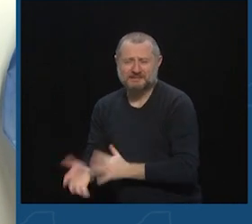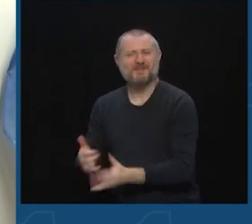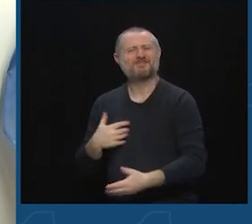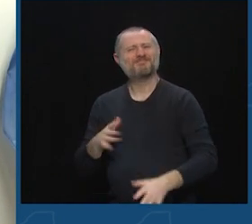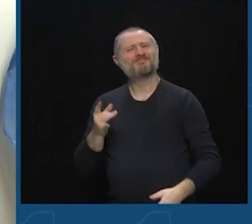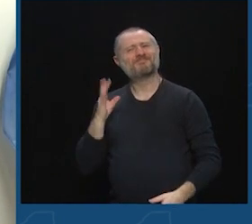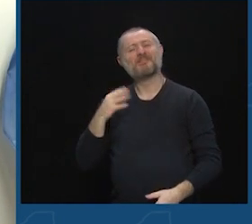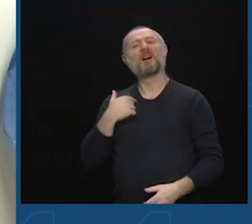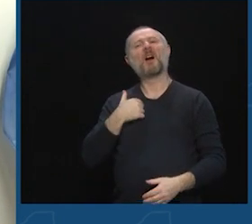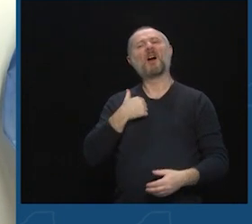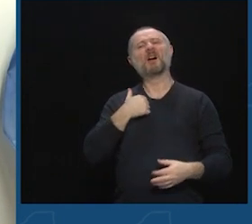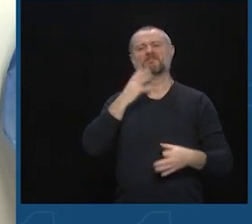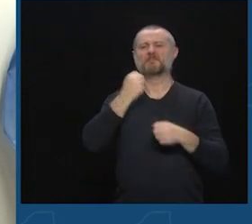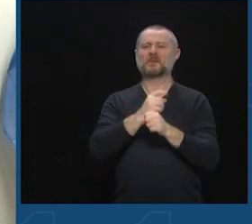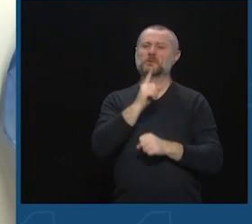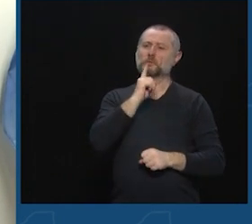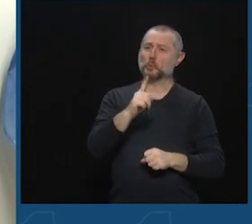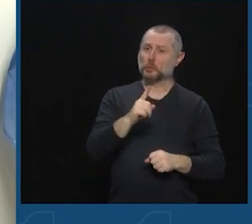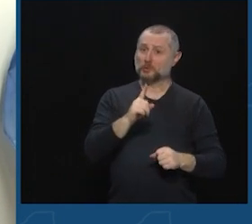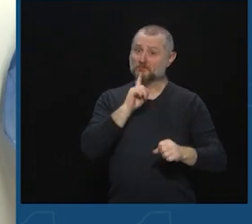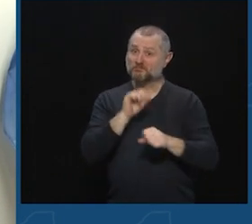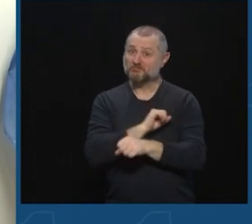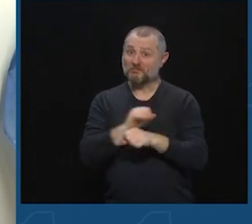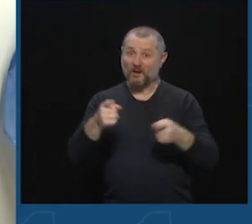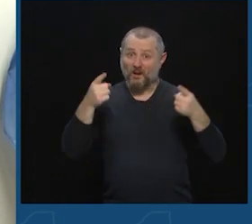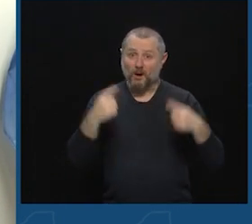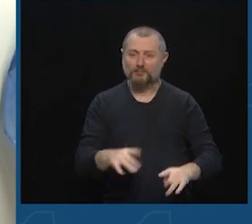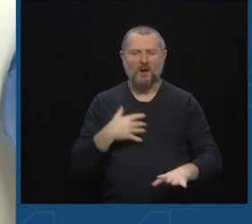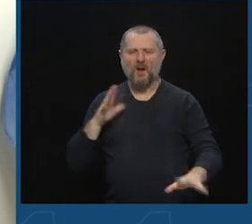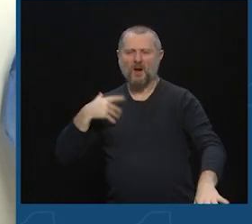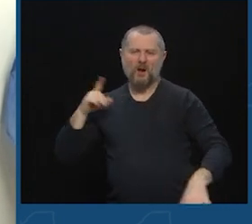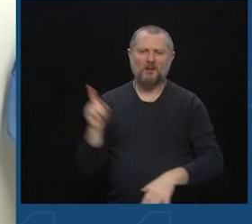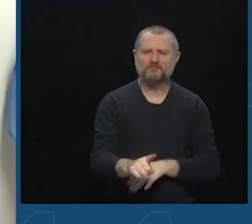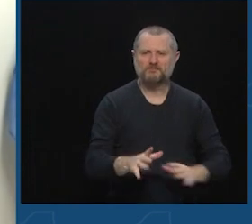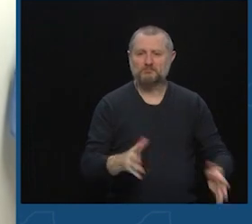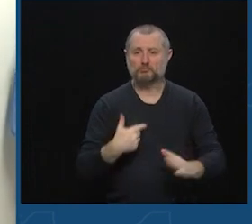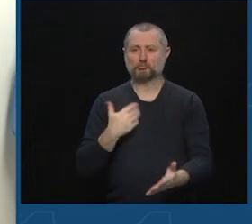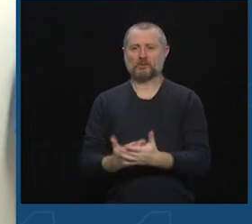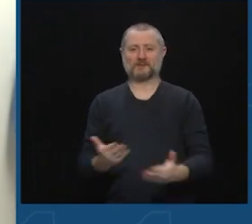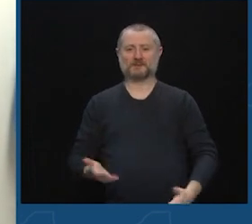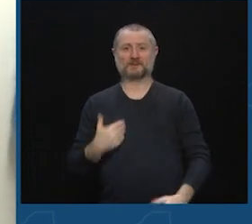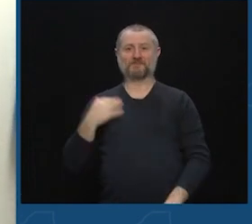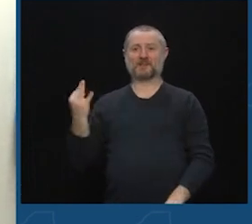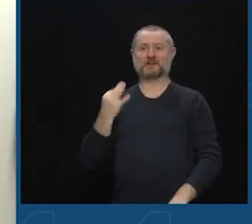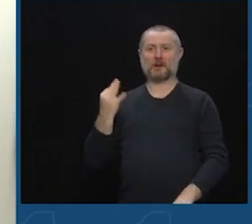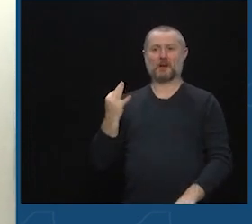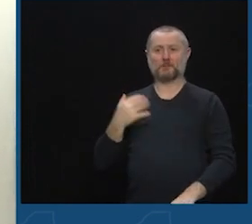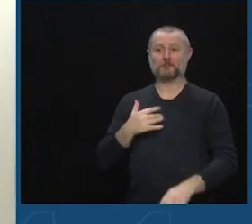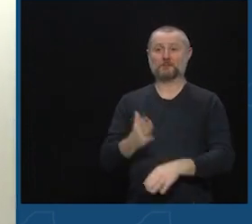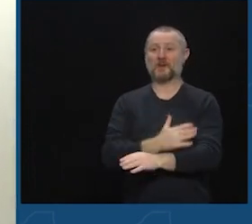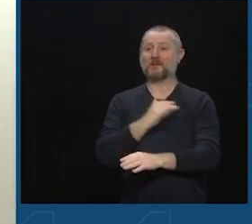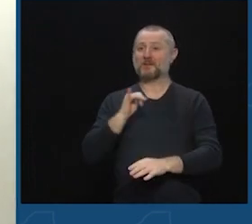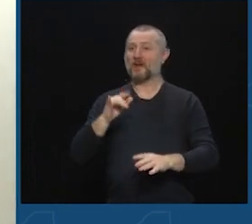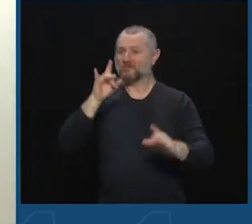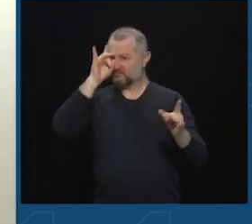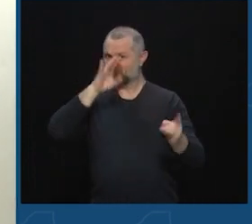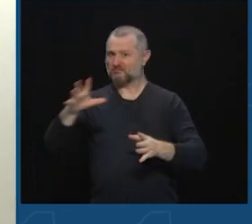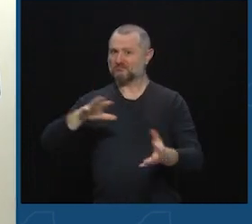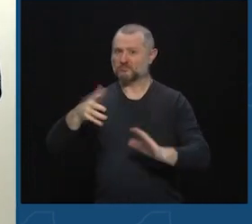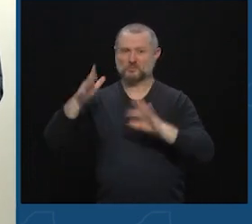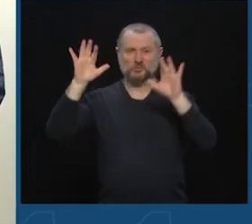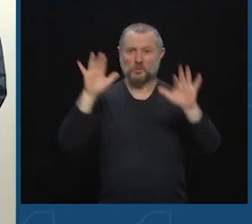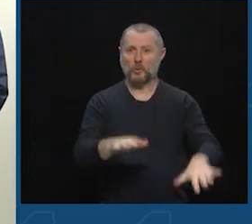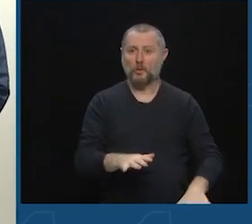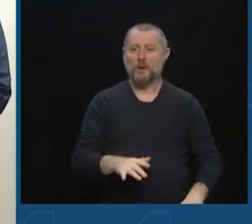on the ground right here. I came to this county on Friday before we really saw the full brunt of this storm, the